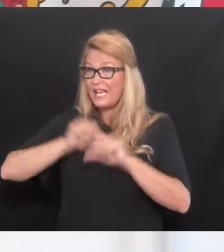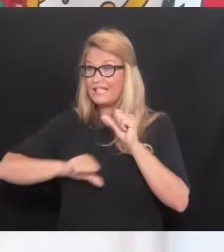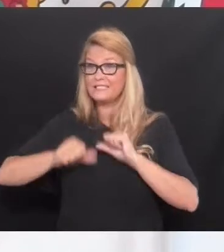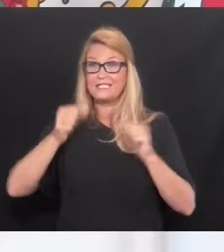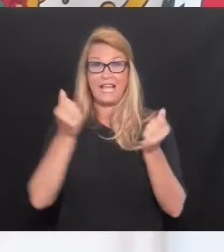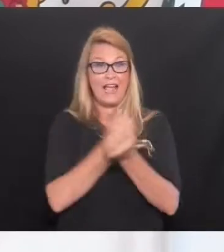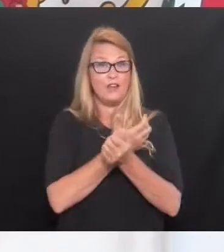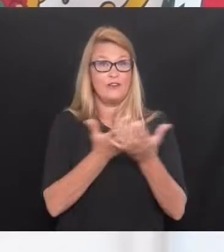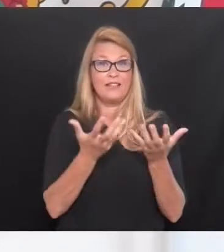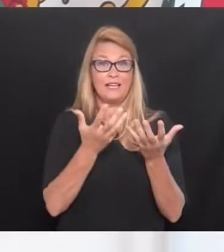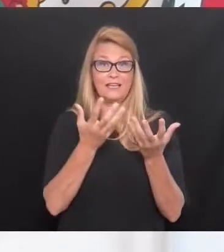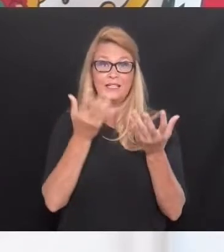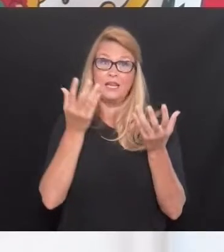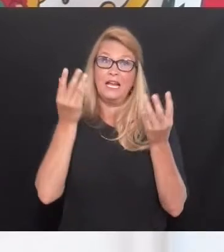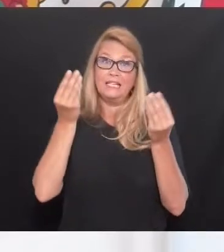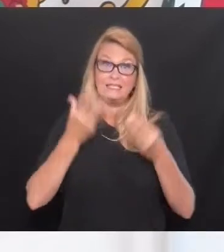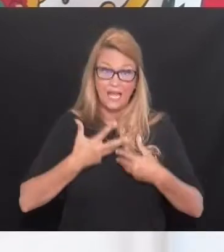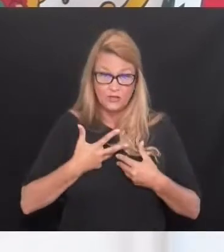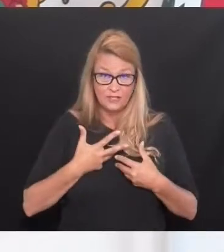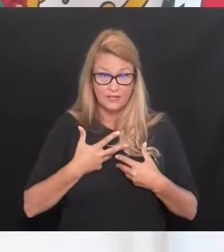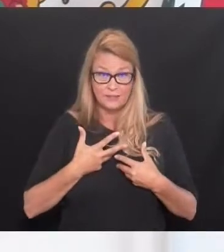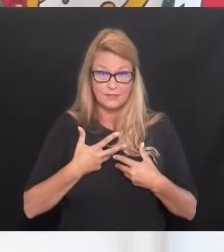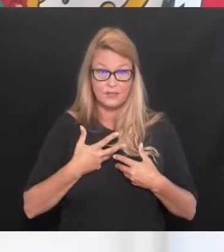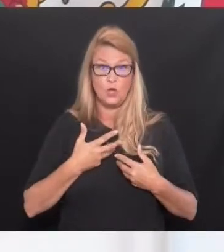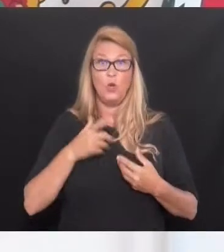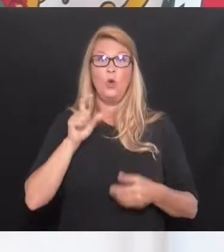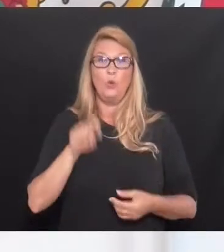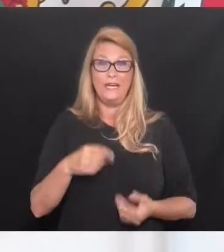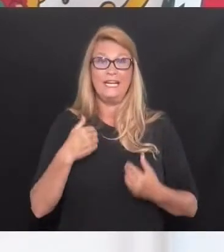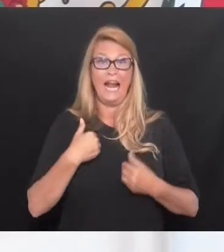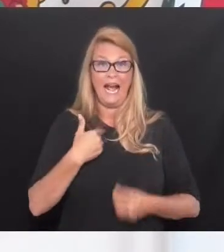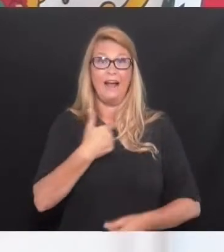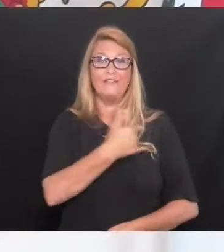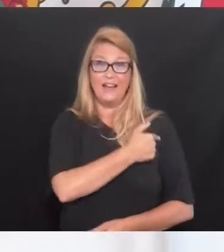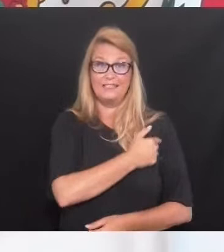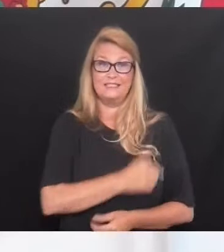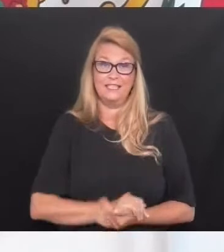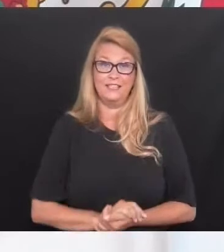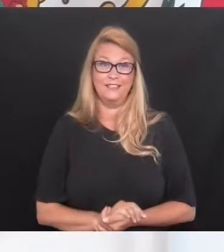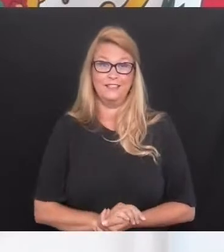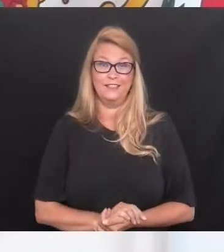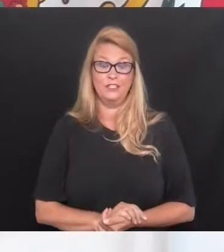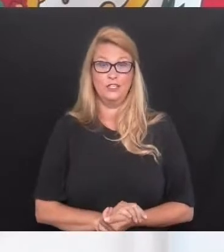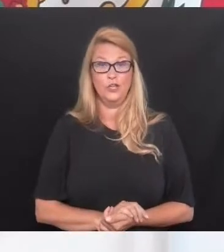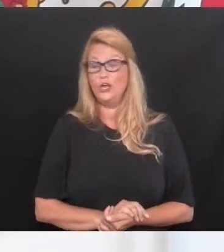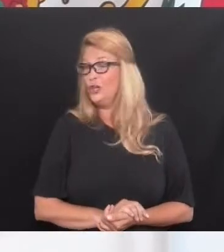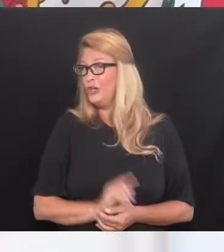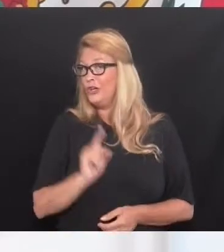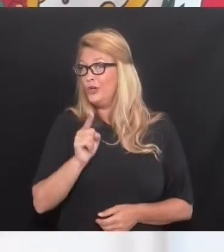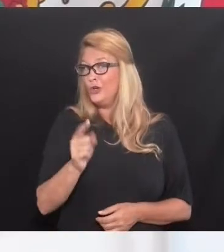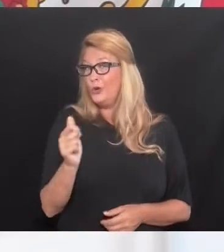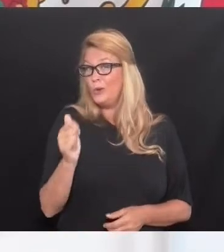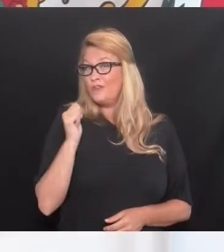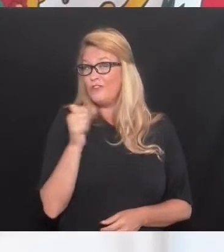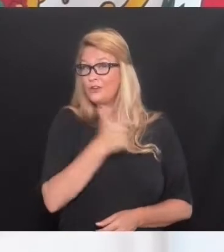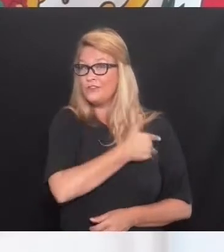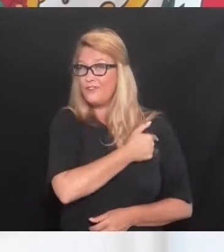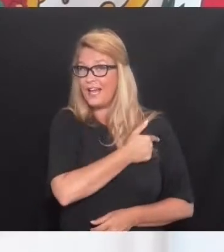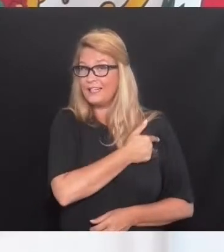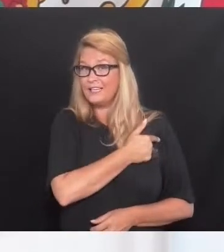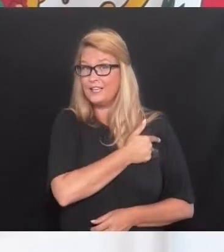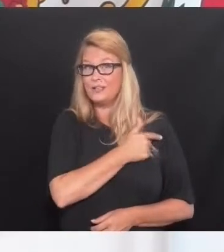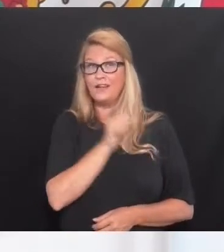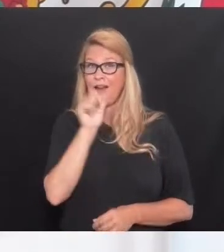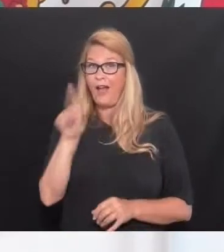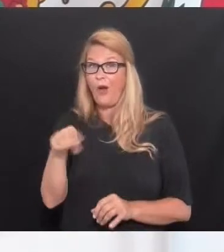us to get vaccinated. Absolutely, without any question, your hesitancy to not get vaccinated is not only just